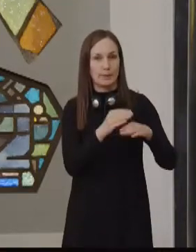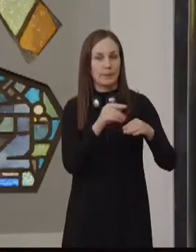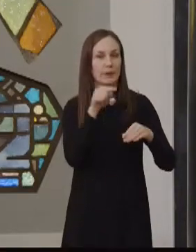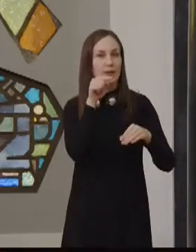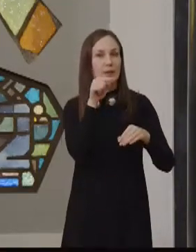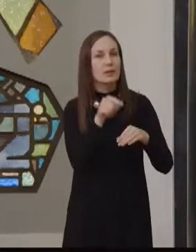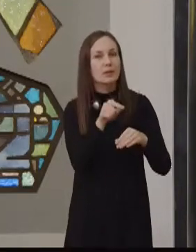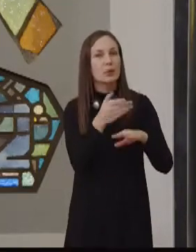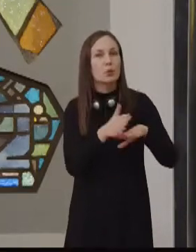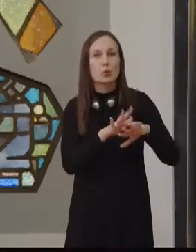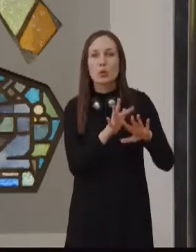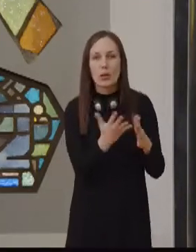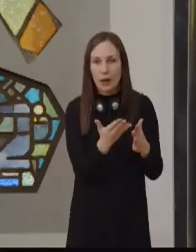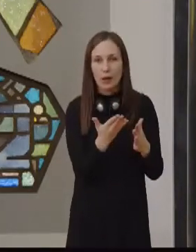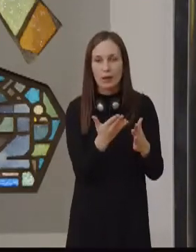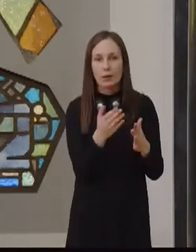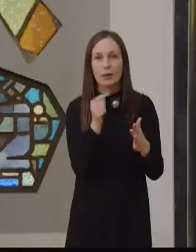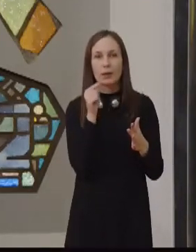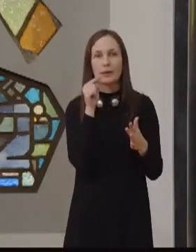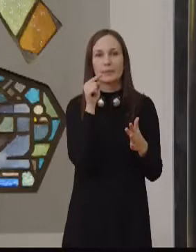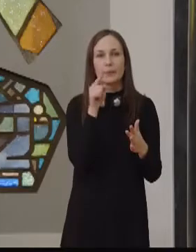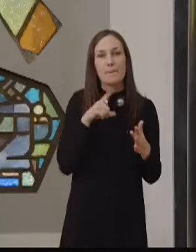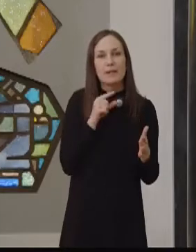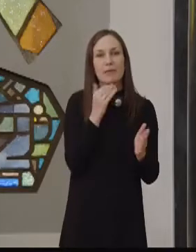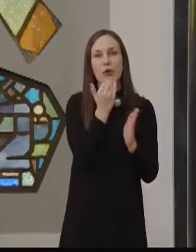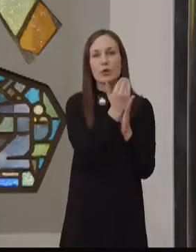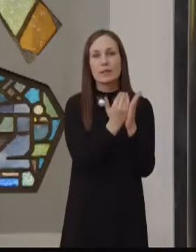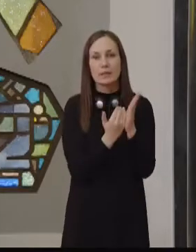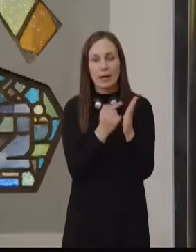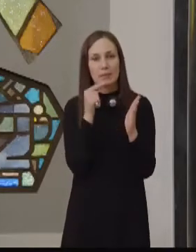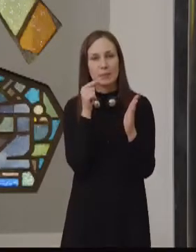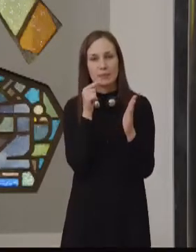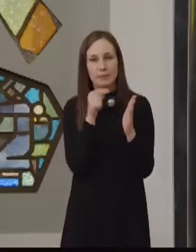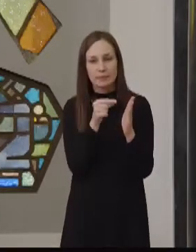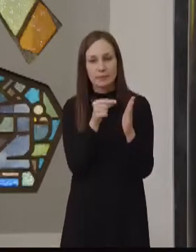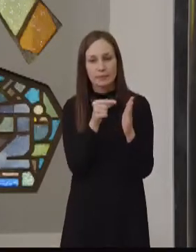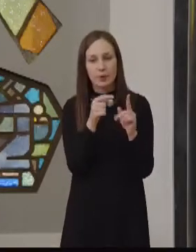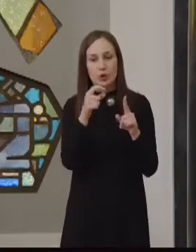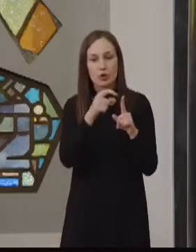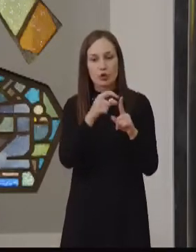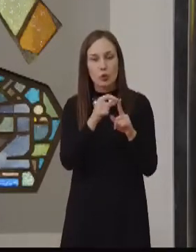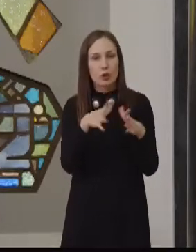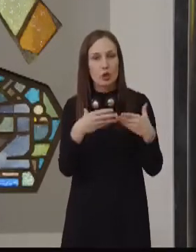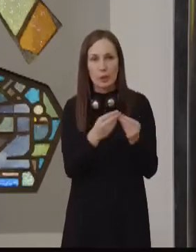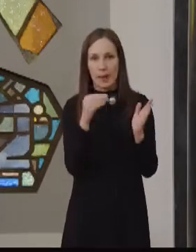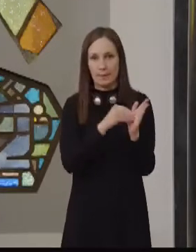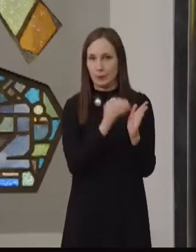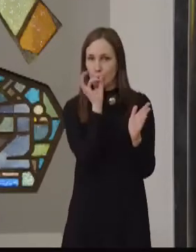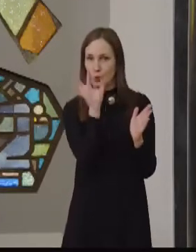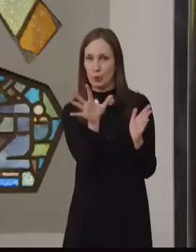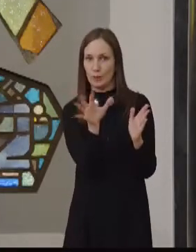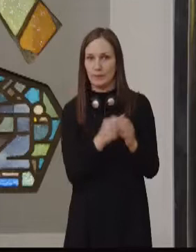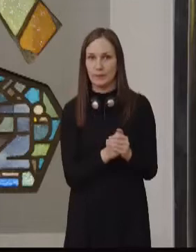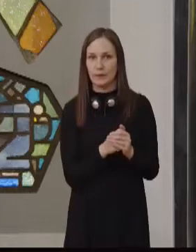bases its arguments on emotions. Partnership law does not speak